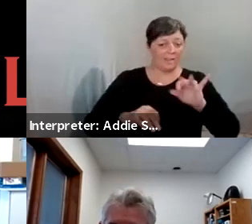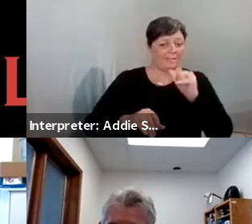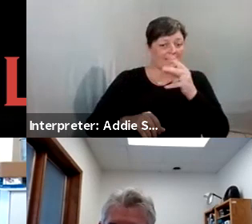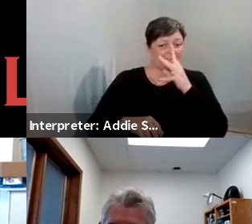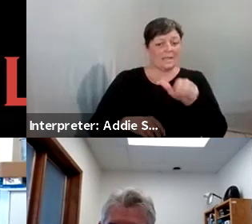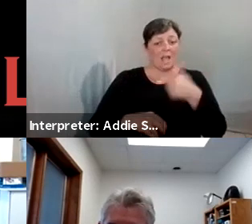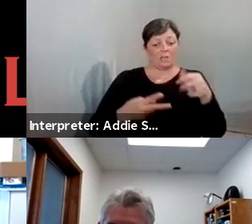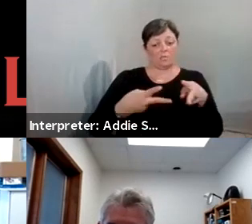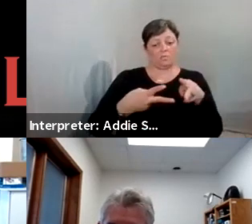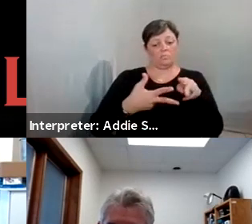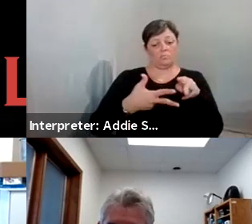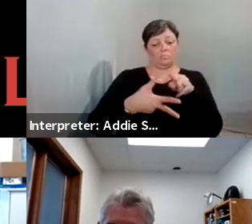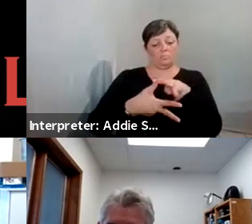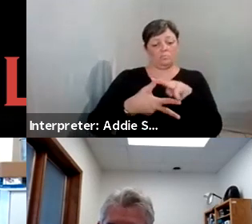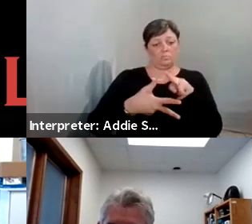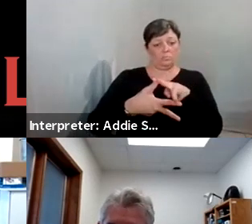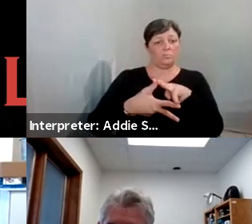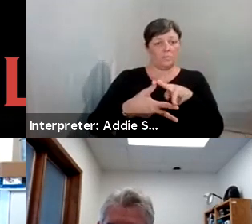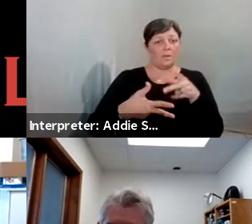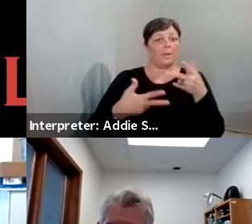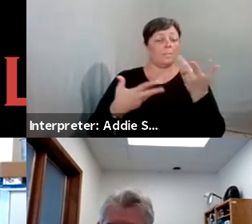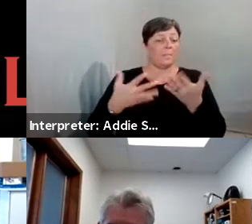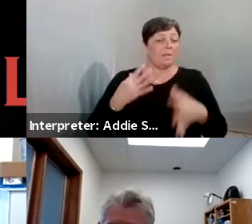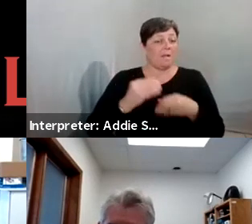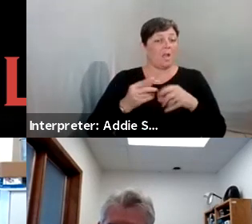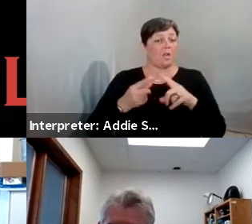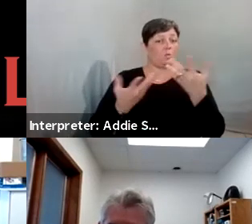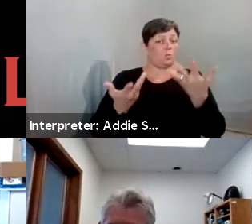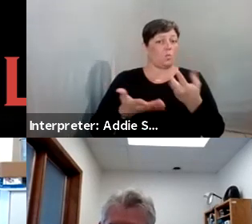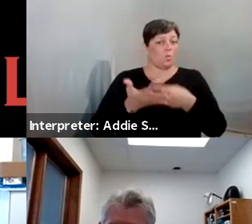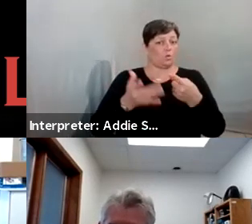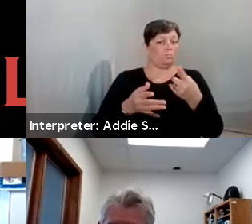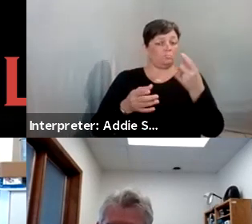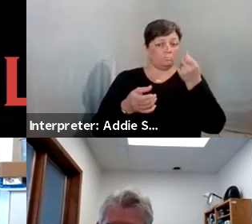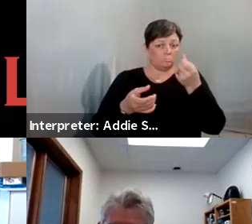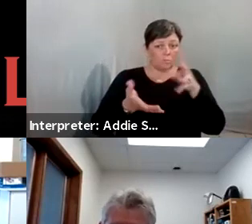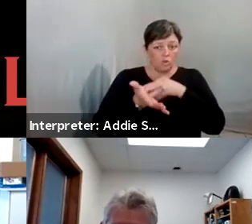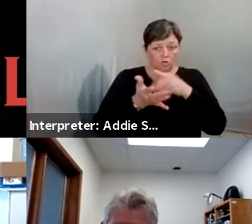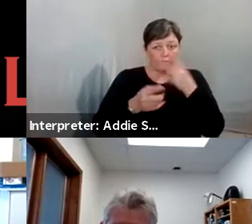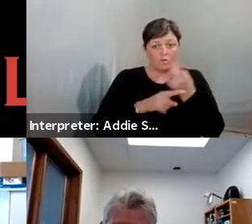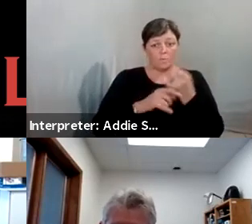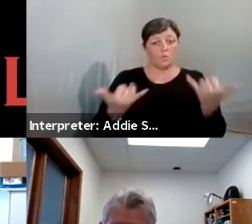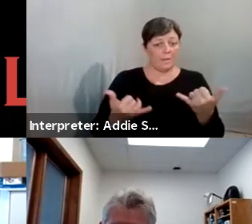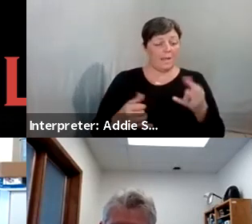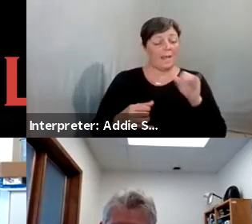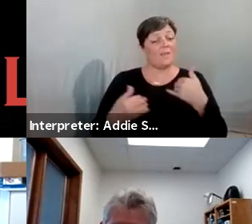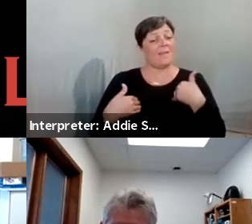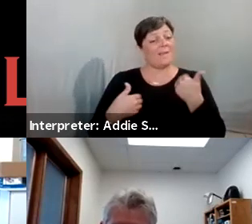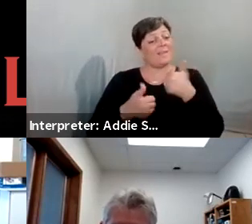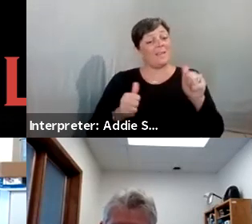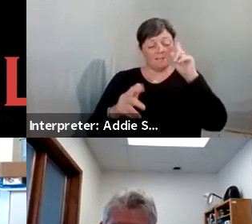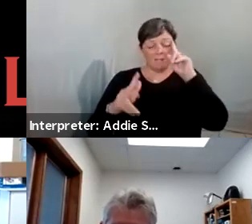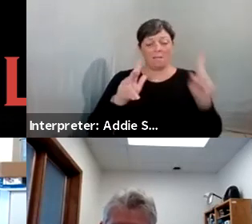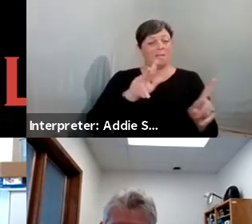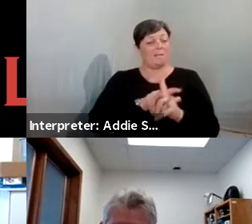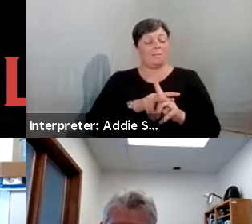other first 2 parts that might add to what you were already able to collect from today. And if you ever have any follow-up thoughts, please feel